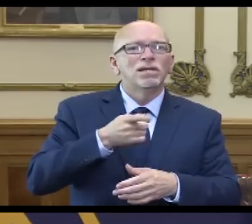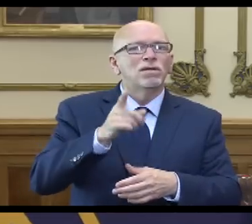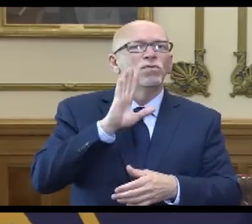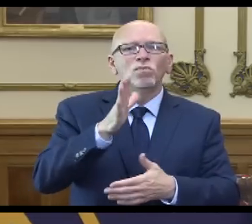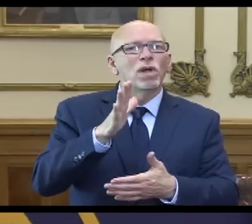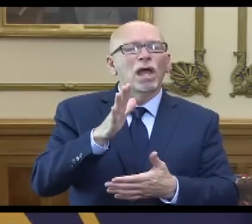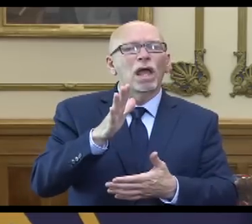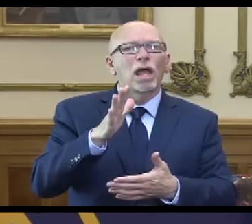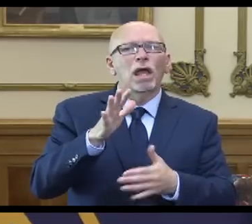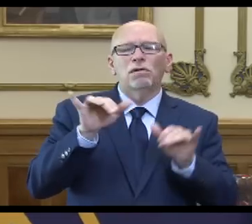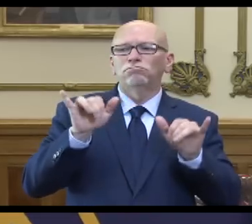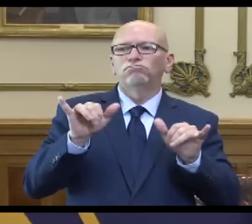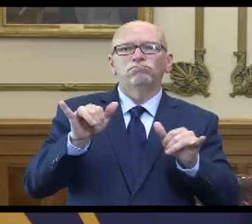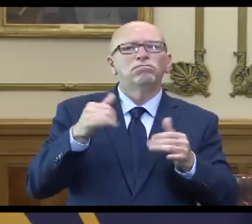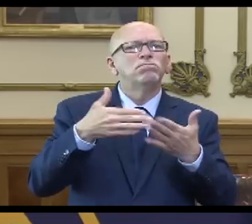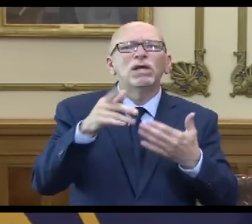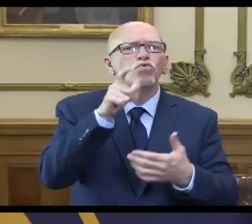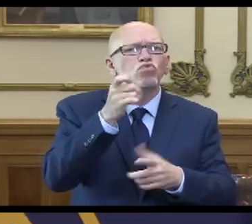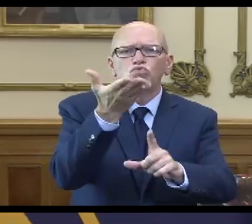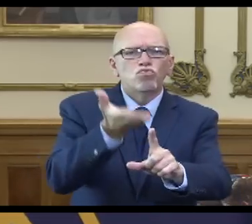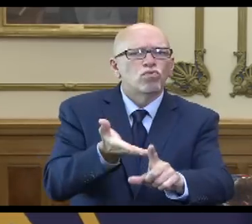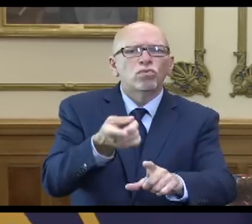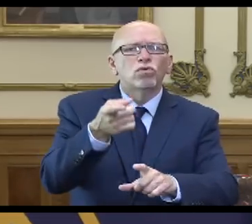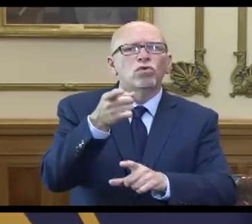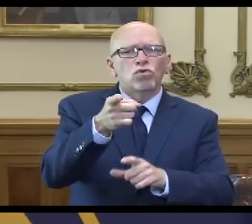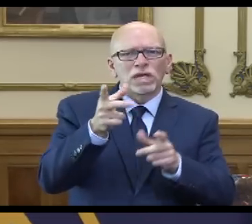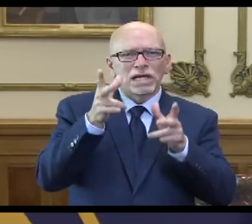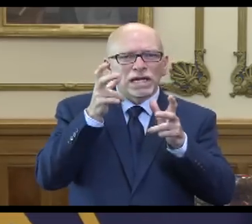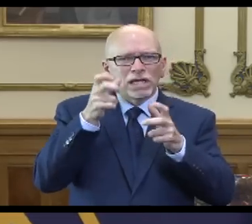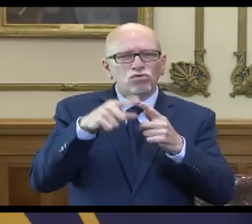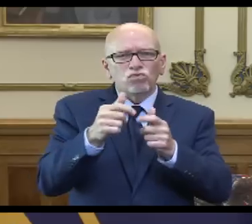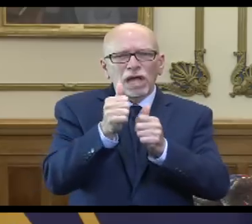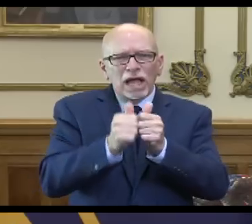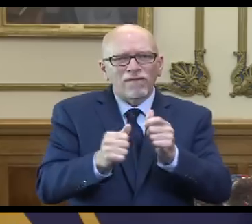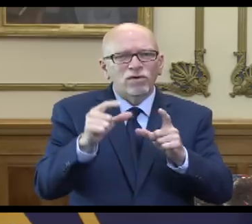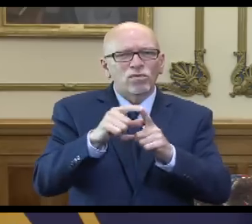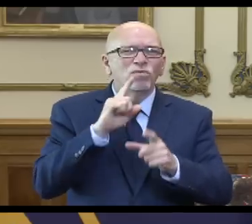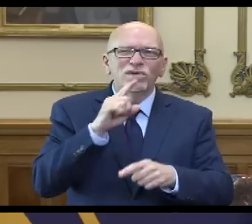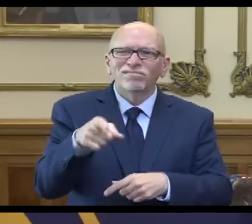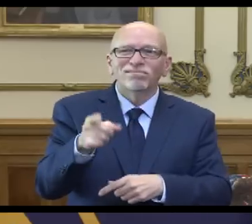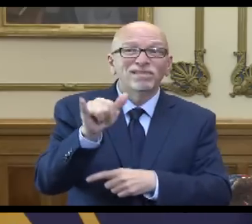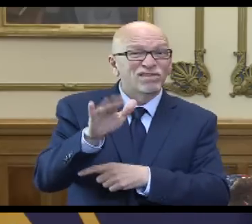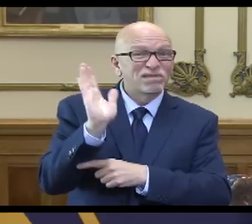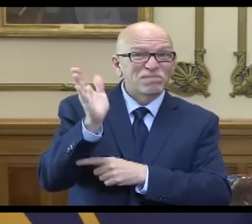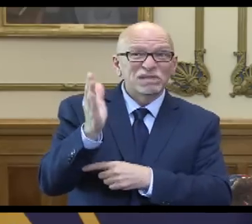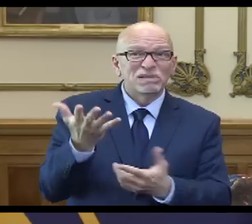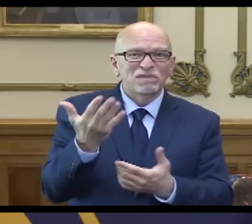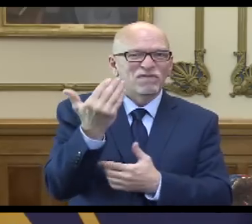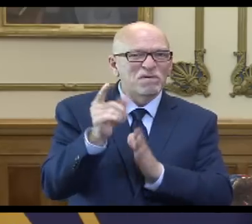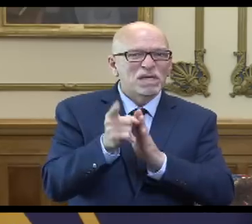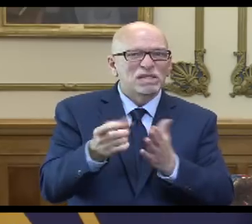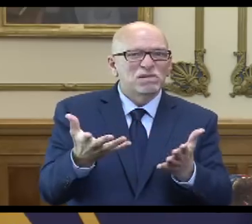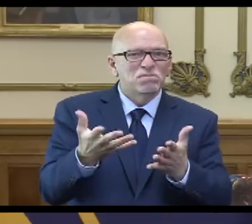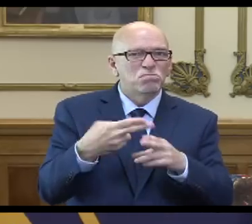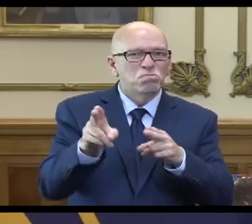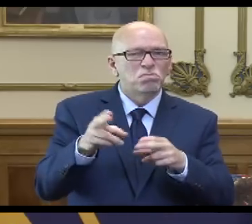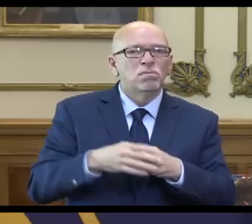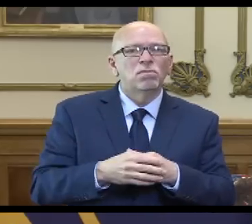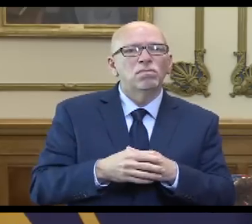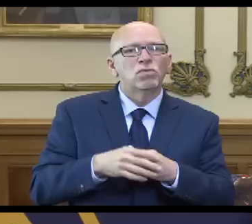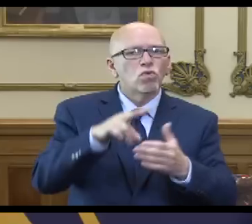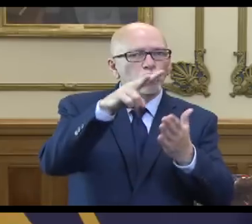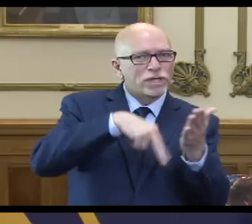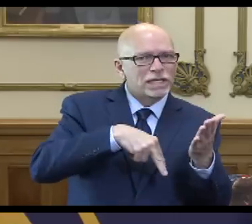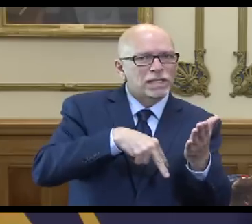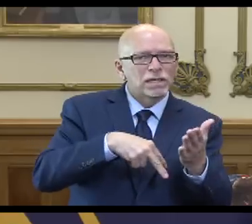you are. If you listen to every single word, it won't take you more than 15 minutes. Read it